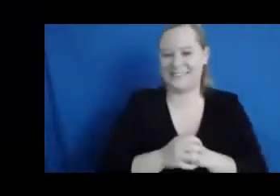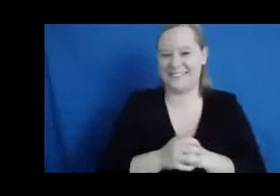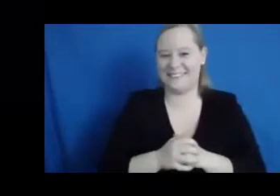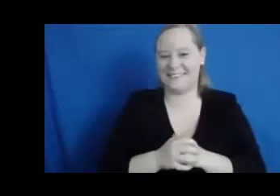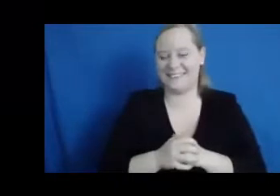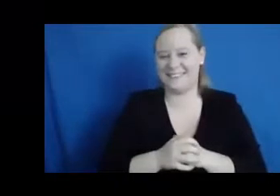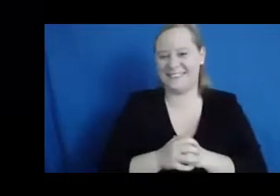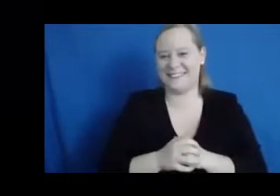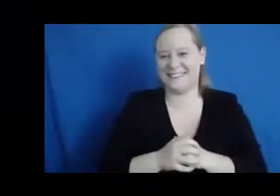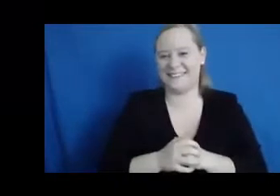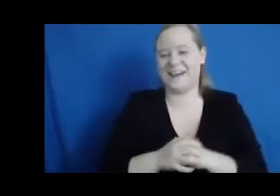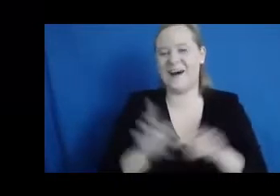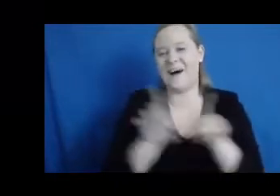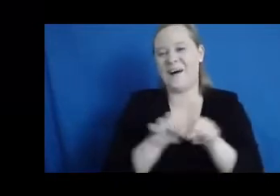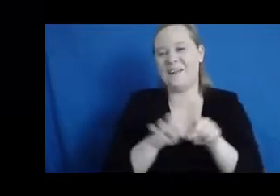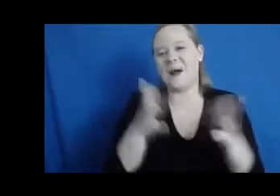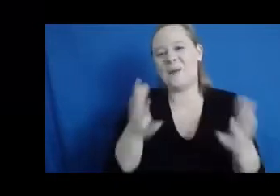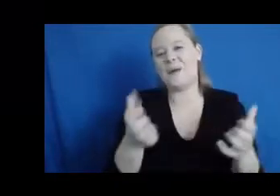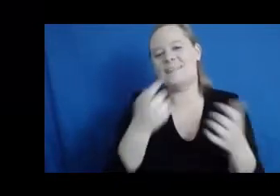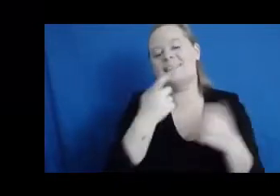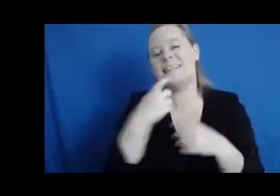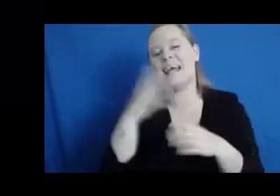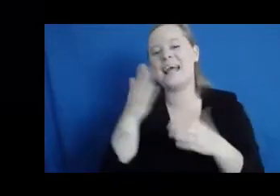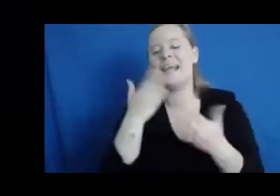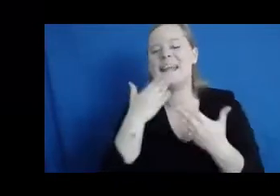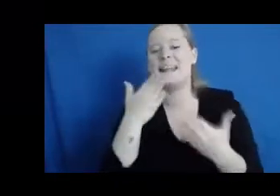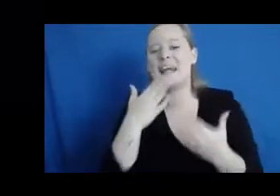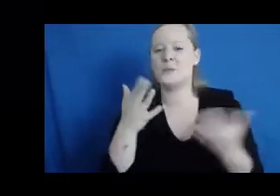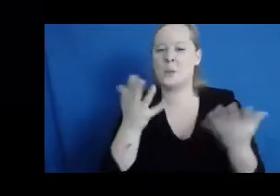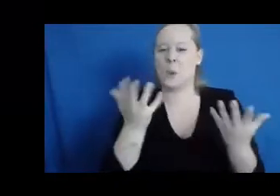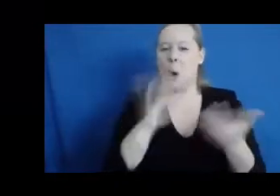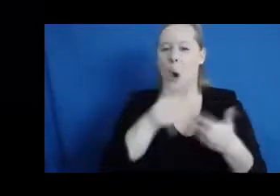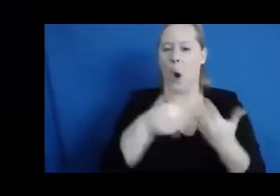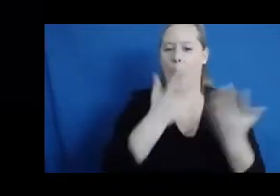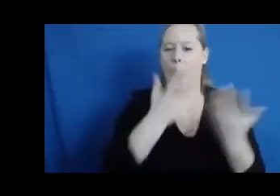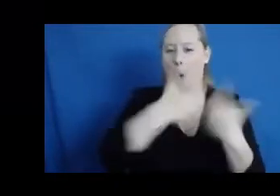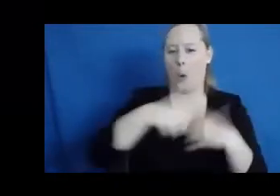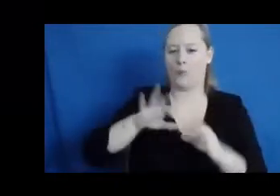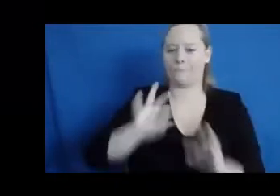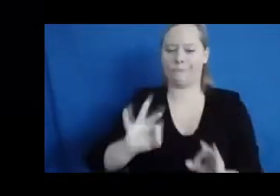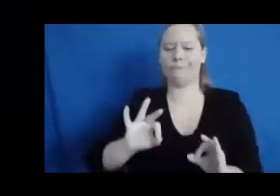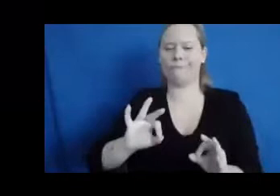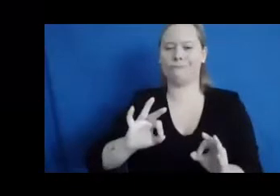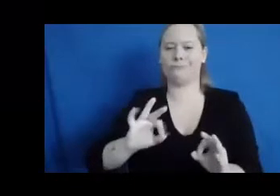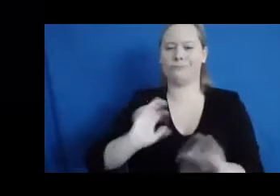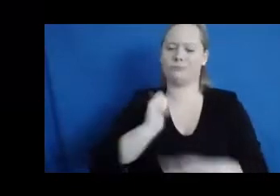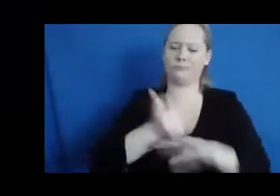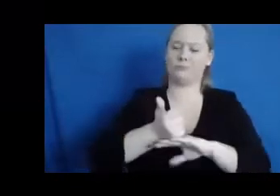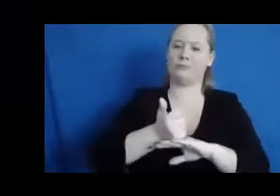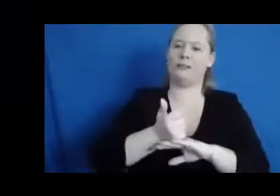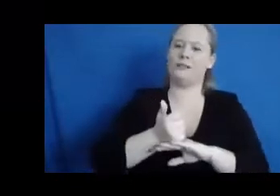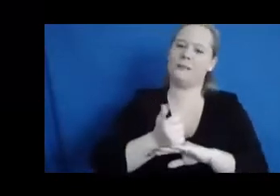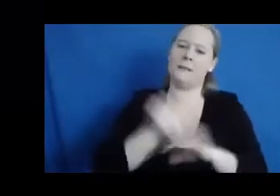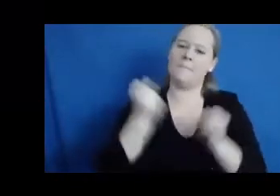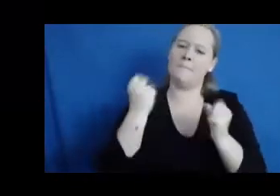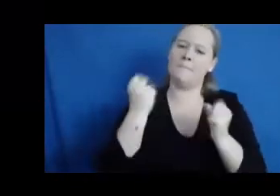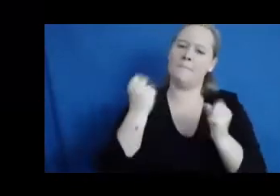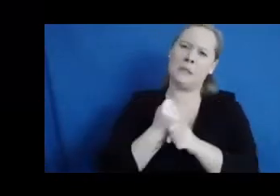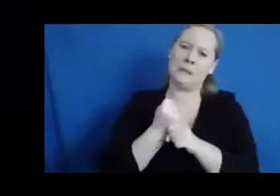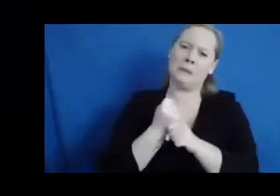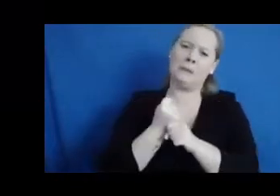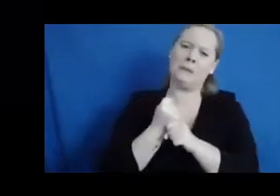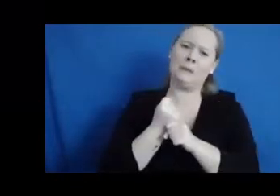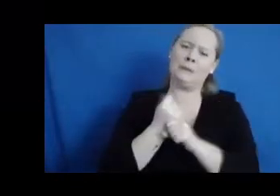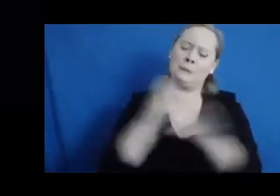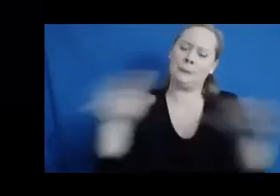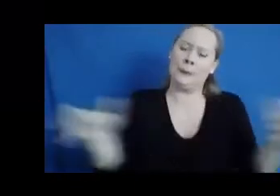And I really want to say thank you to the organizers for putting this together. It's been many years of coming together and presenting and